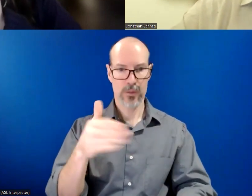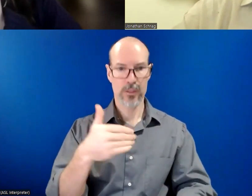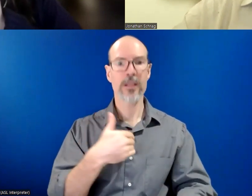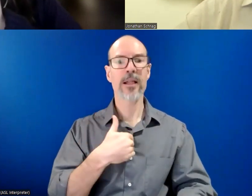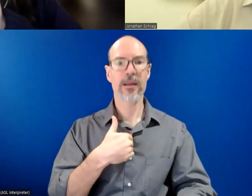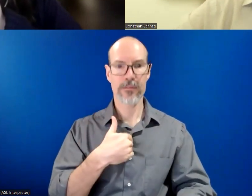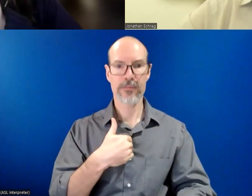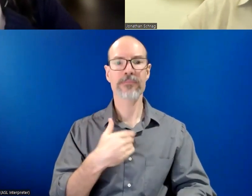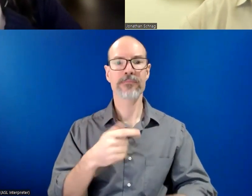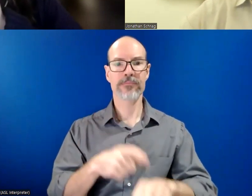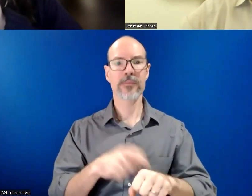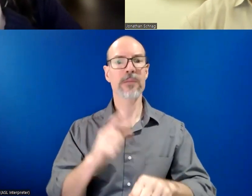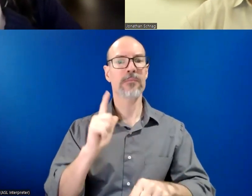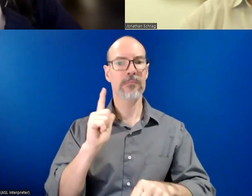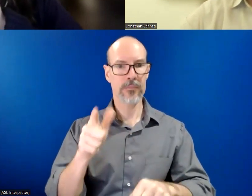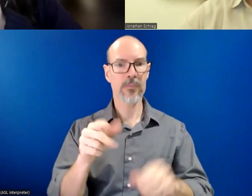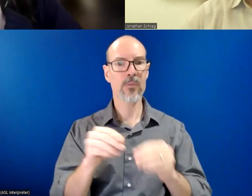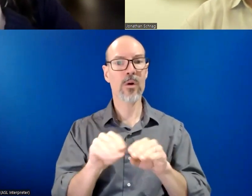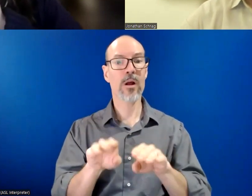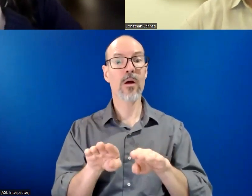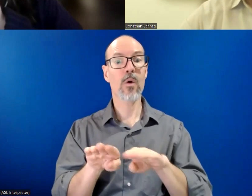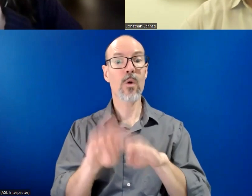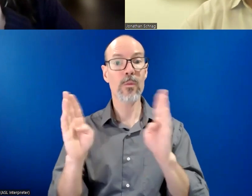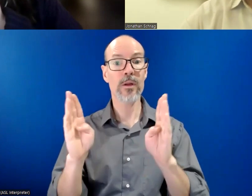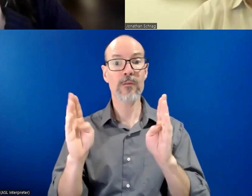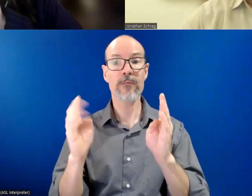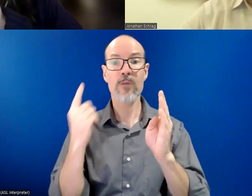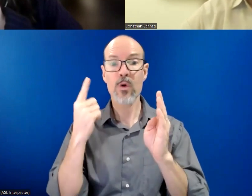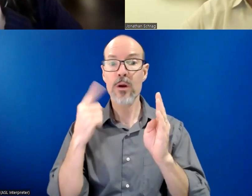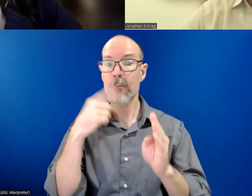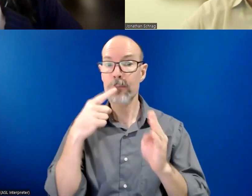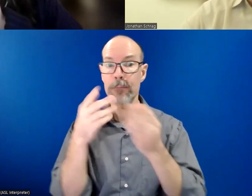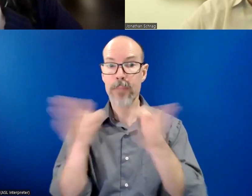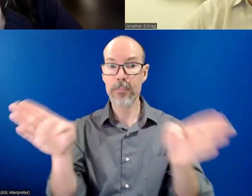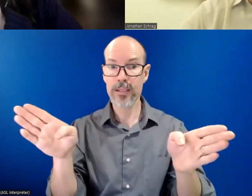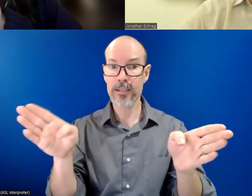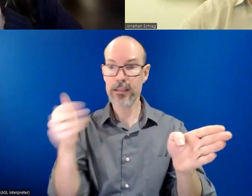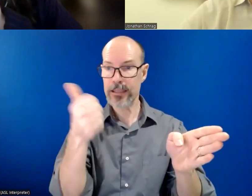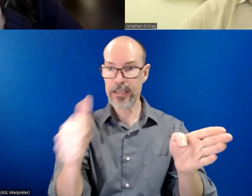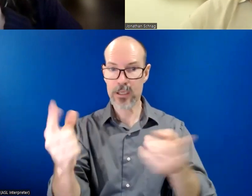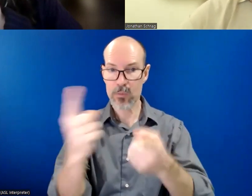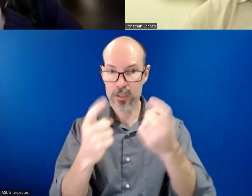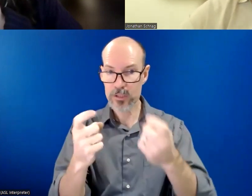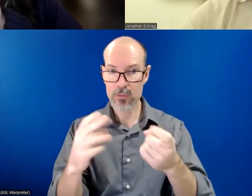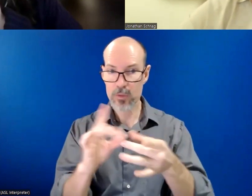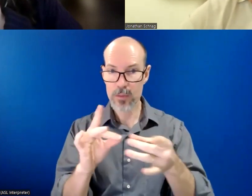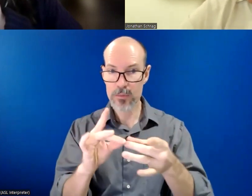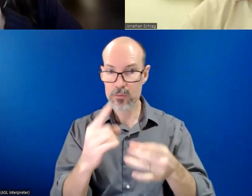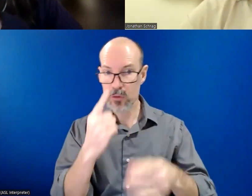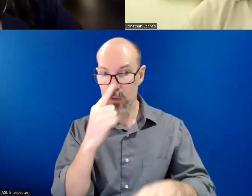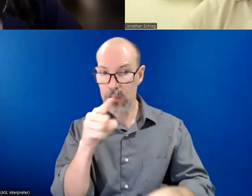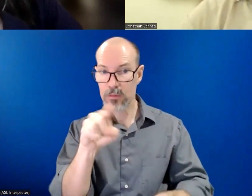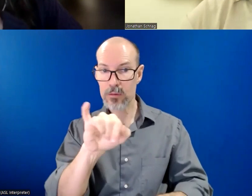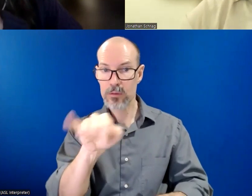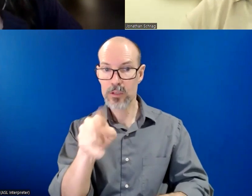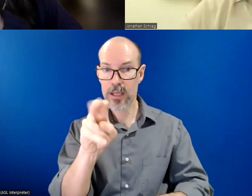another comment and question from the public. So maybe, Jonathan, I don't know if you can stick around a little bit. Yep, if there are. Absolutely.